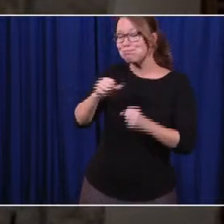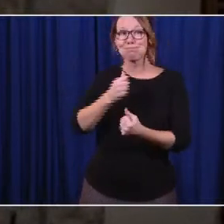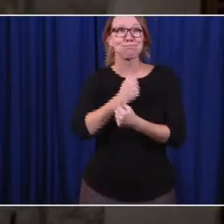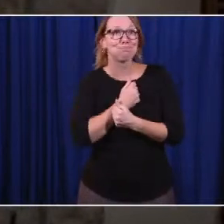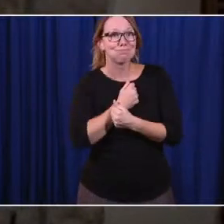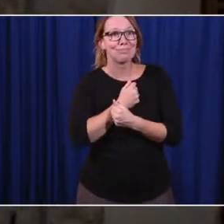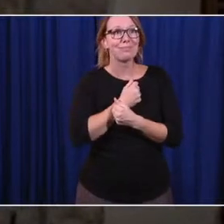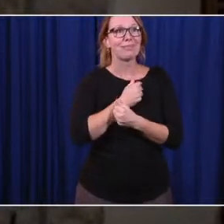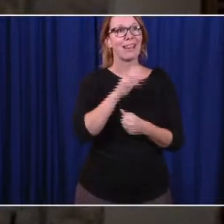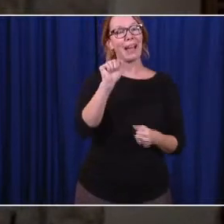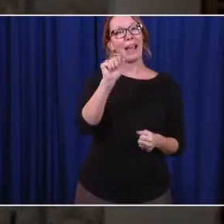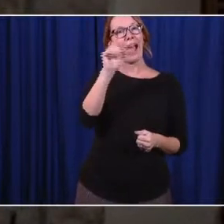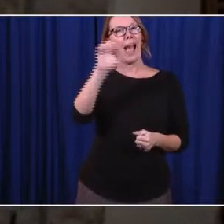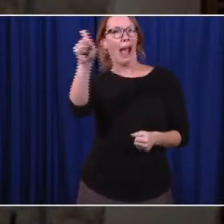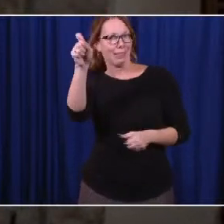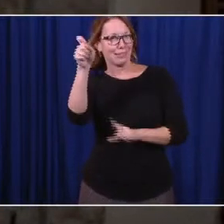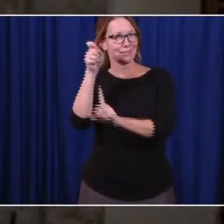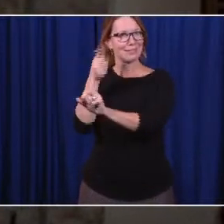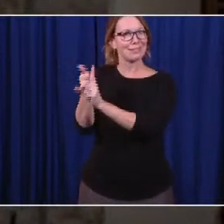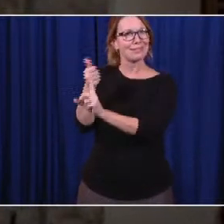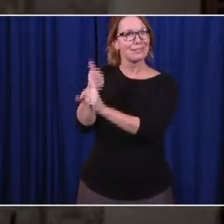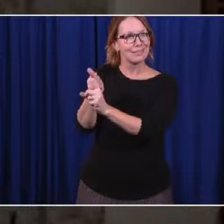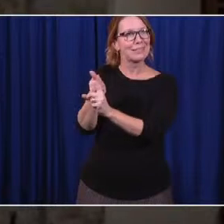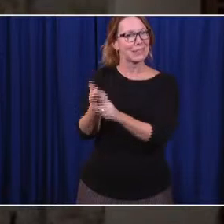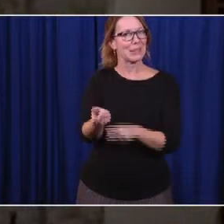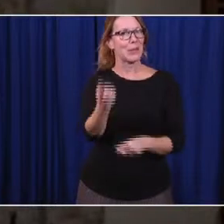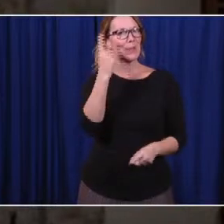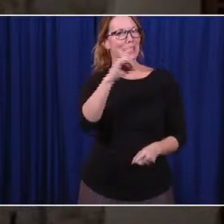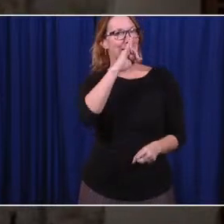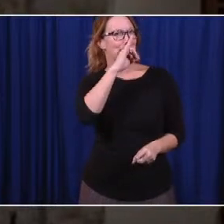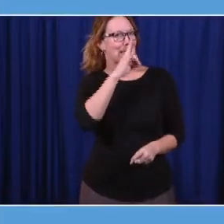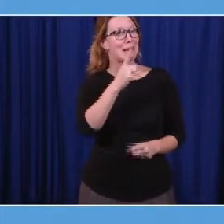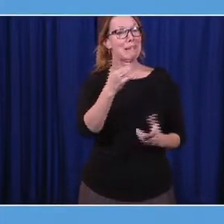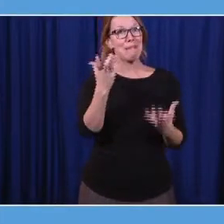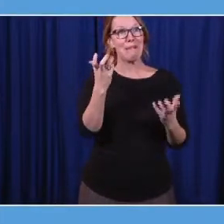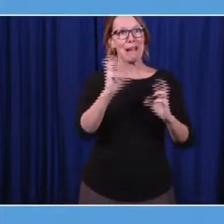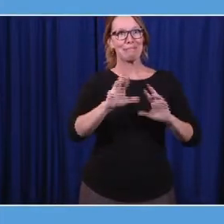Alex, who you're going to hear from right now, is one of them.